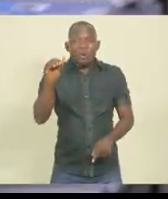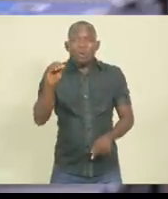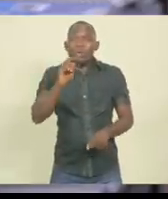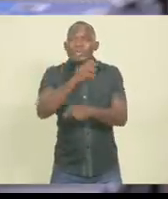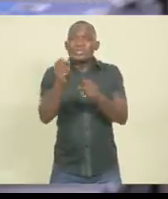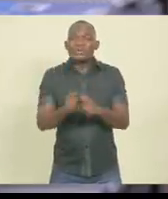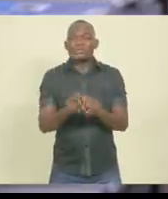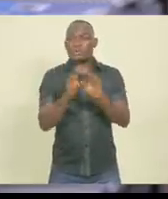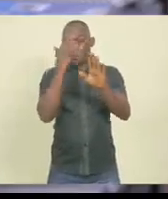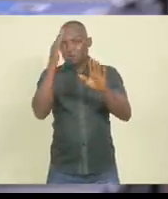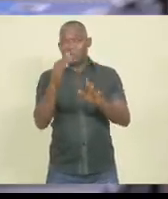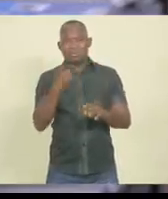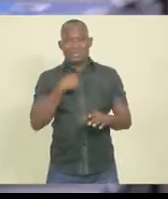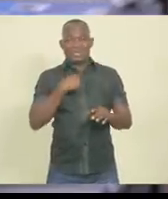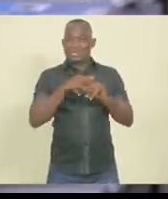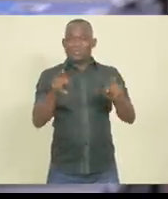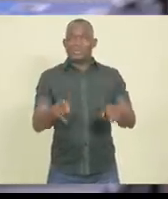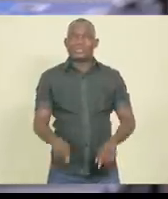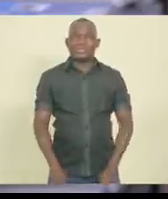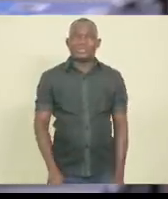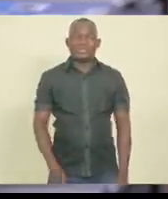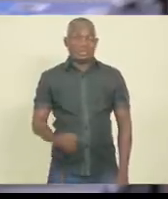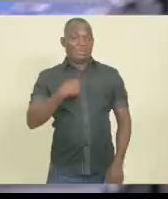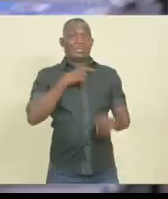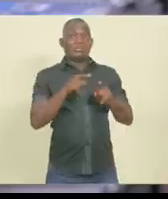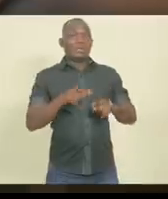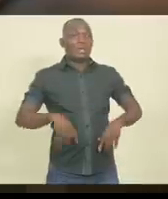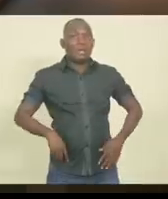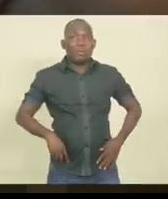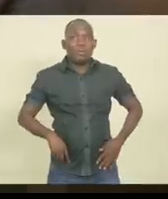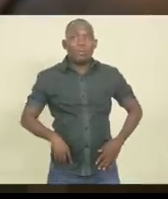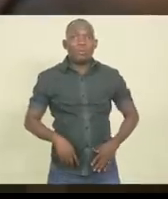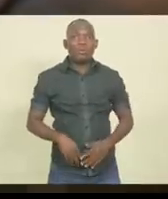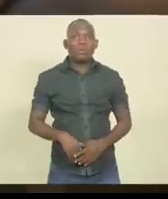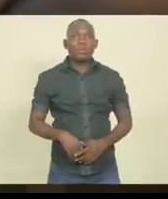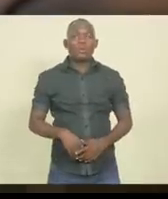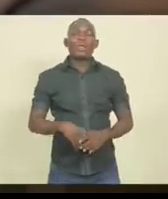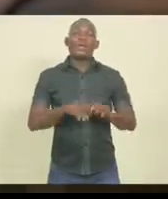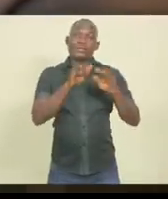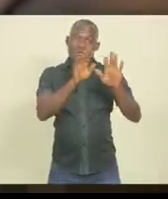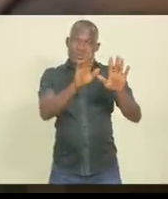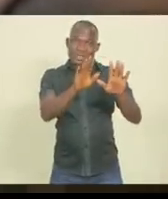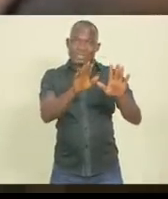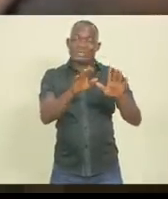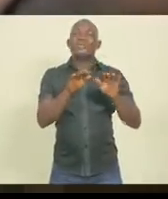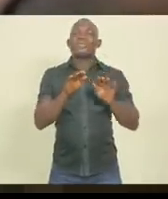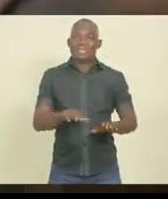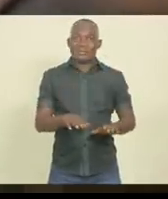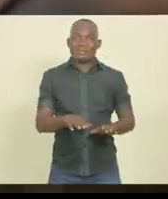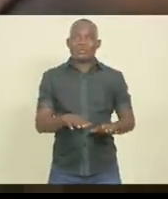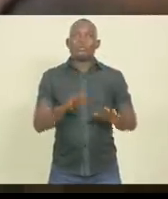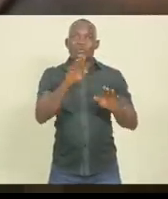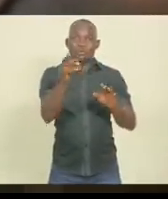Then you don't know who I am. You'll be fine.